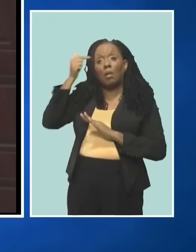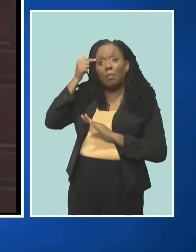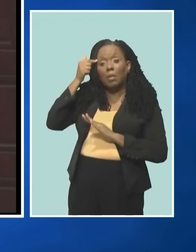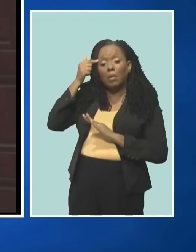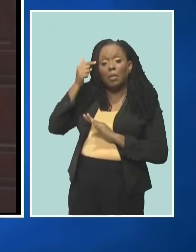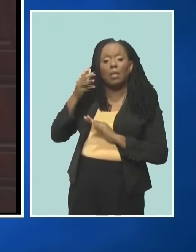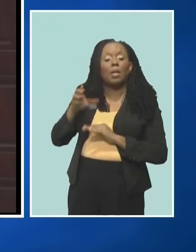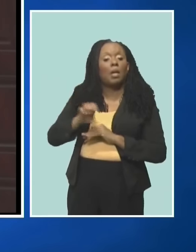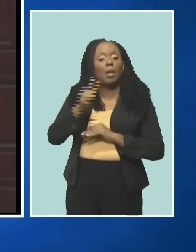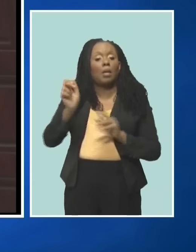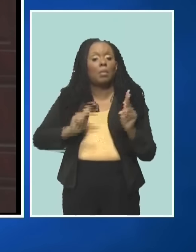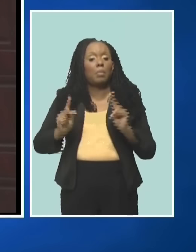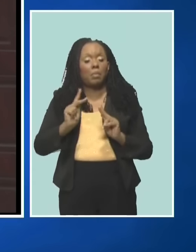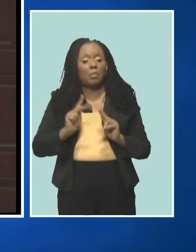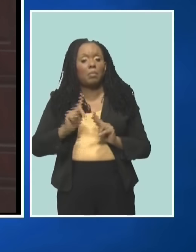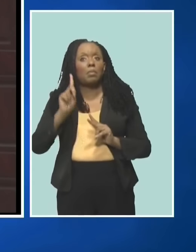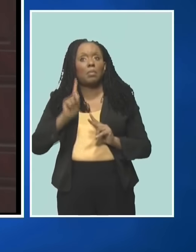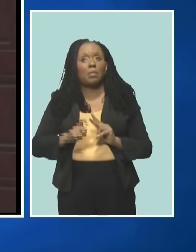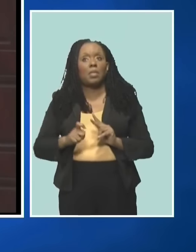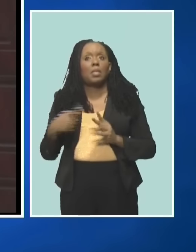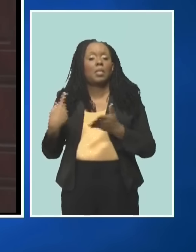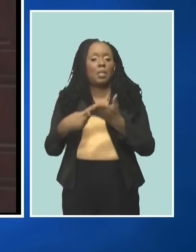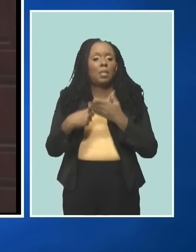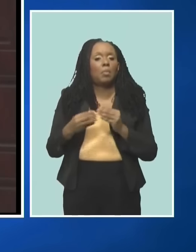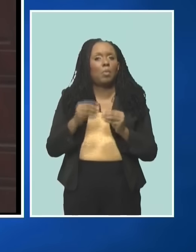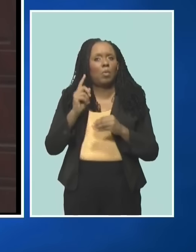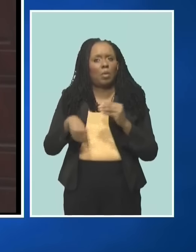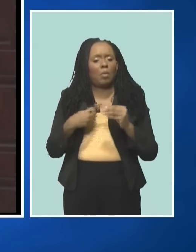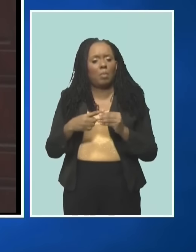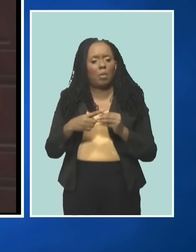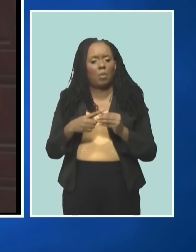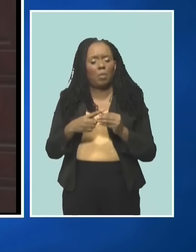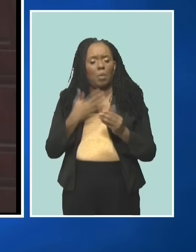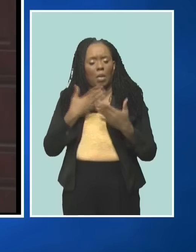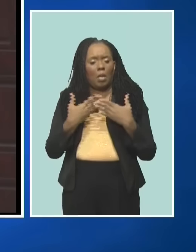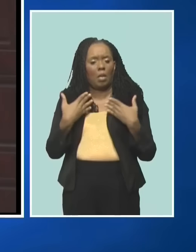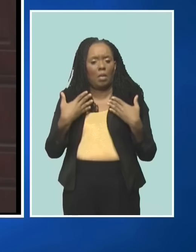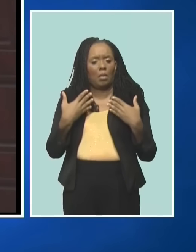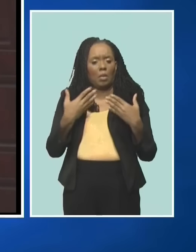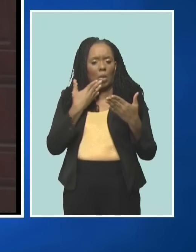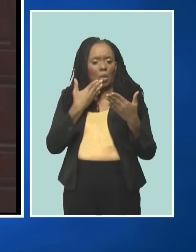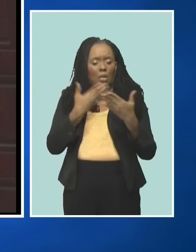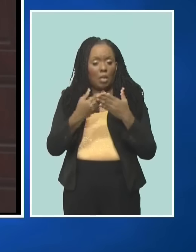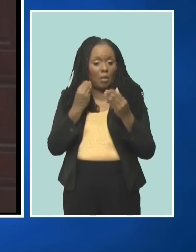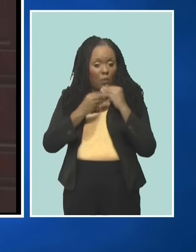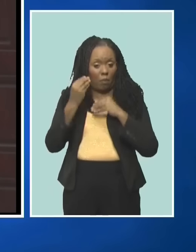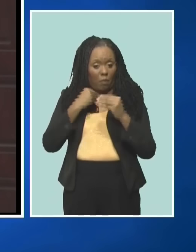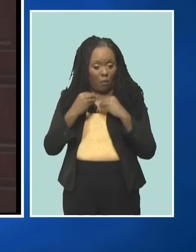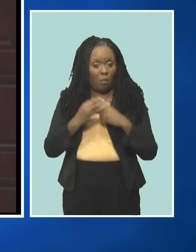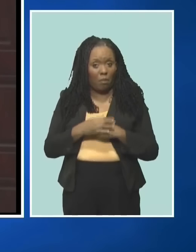the conversation on nutrition. It is movement as well, but I'll tell you